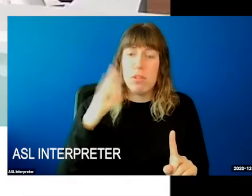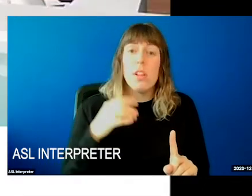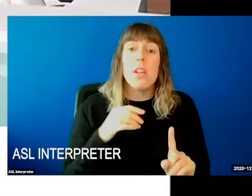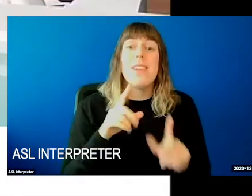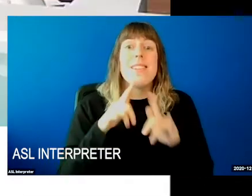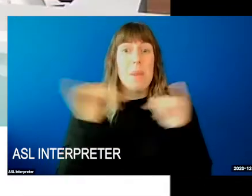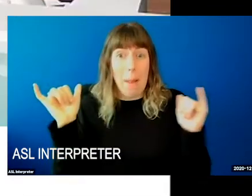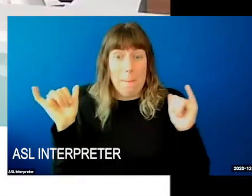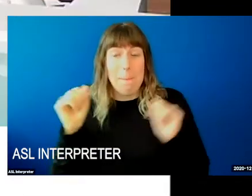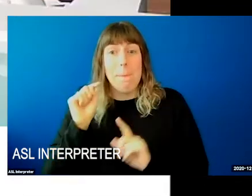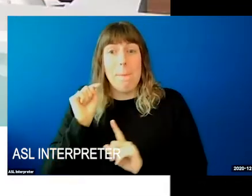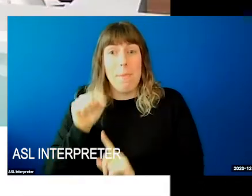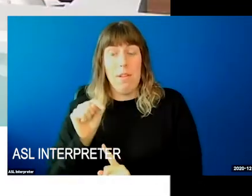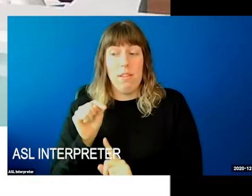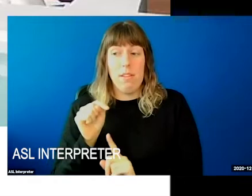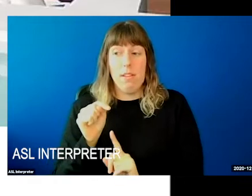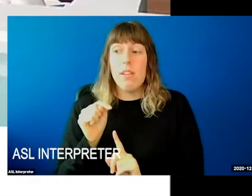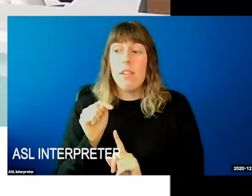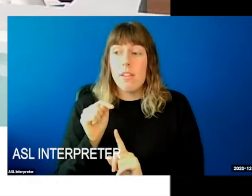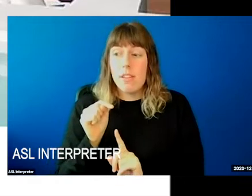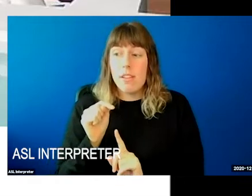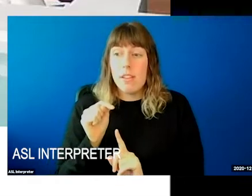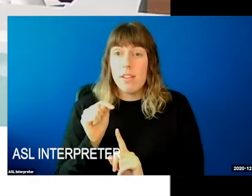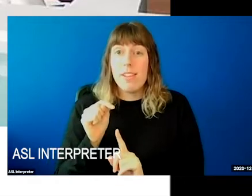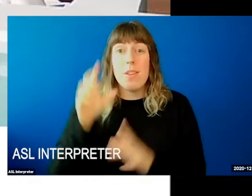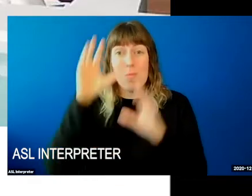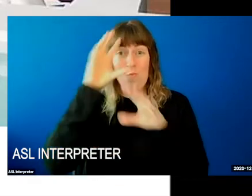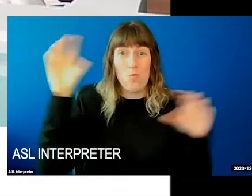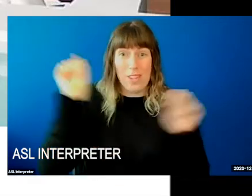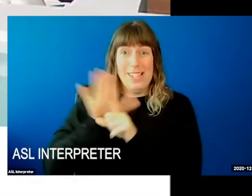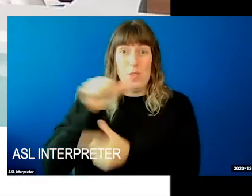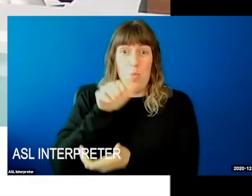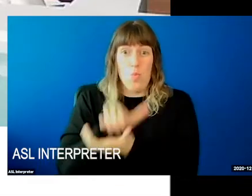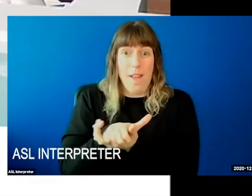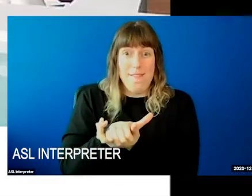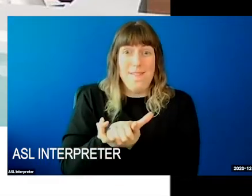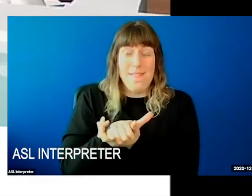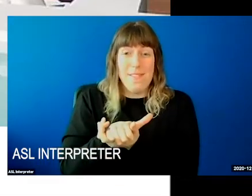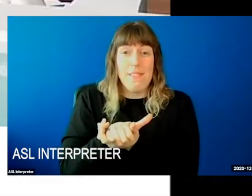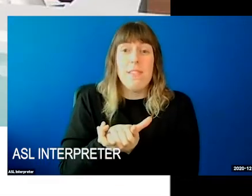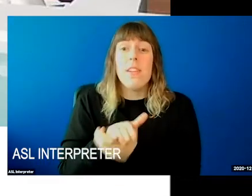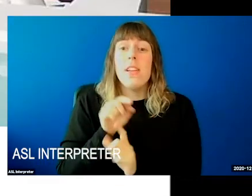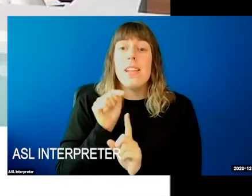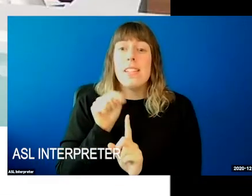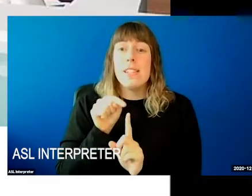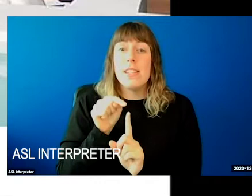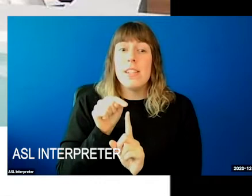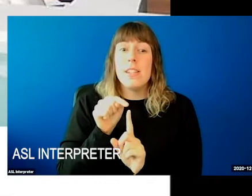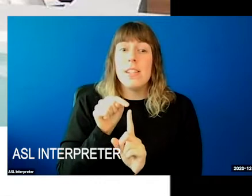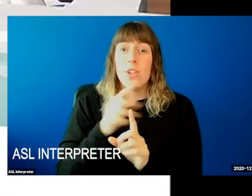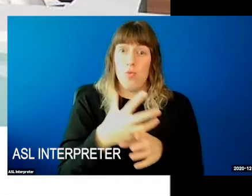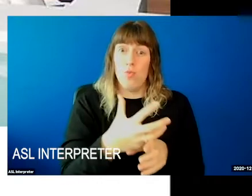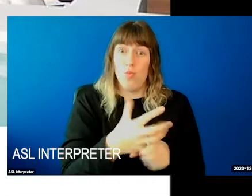big scandal relating to the wife of the president having received a